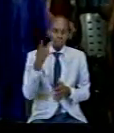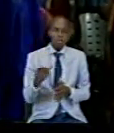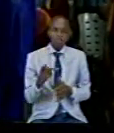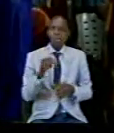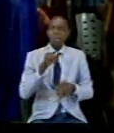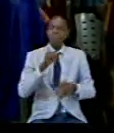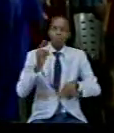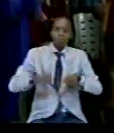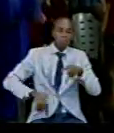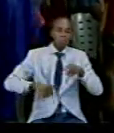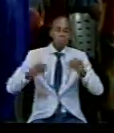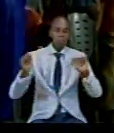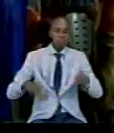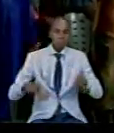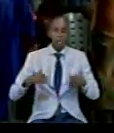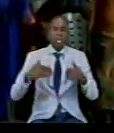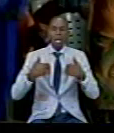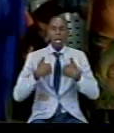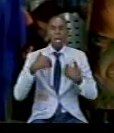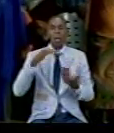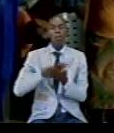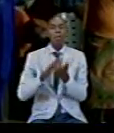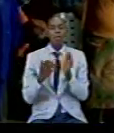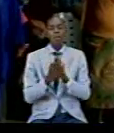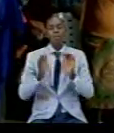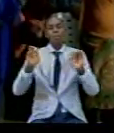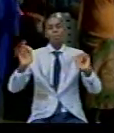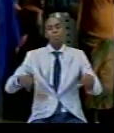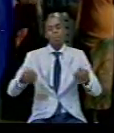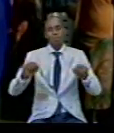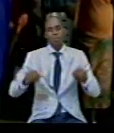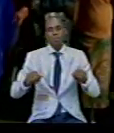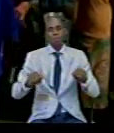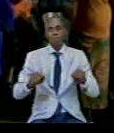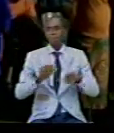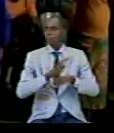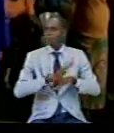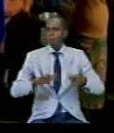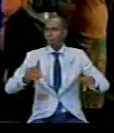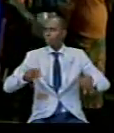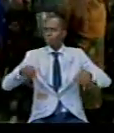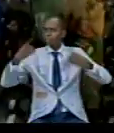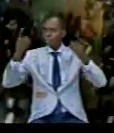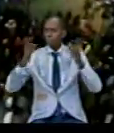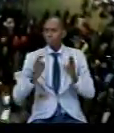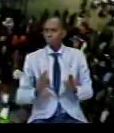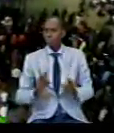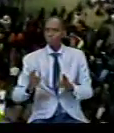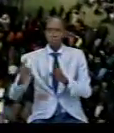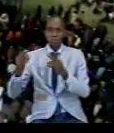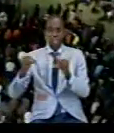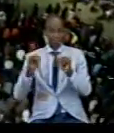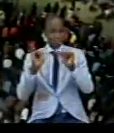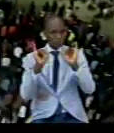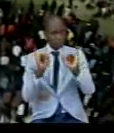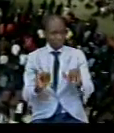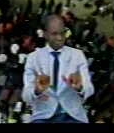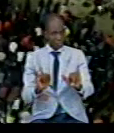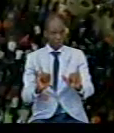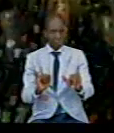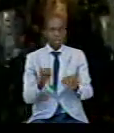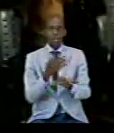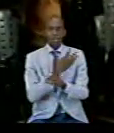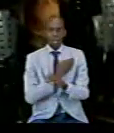Impossibilities have become possible. Nobody going away now. Stay where you are and let